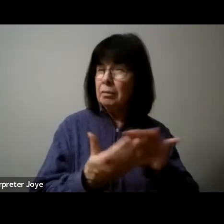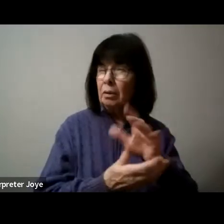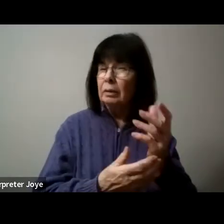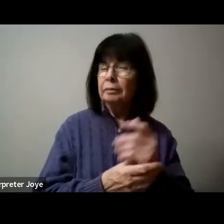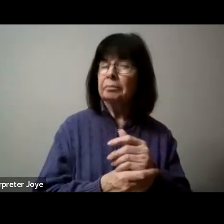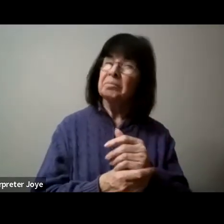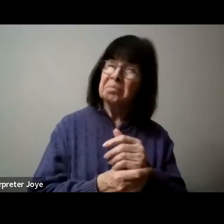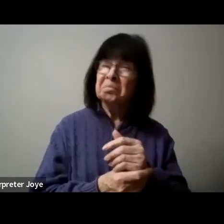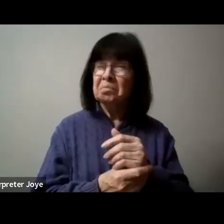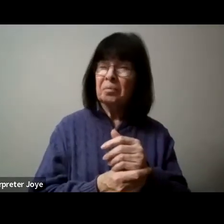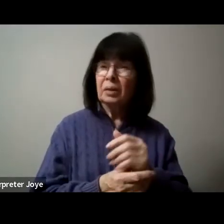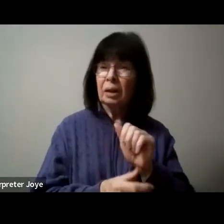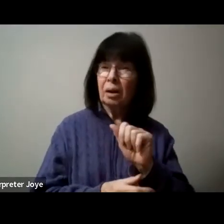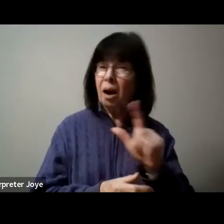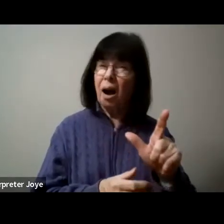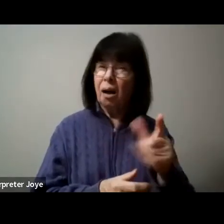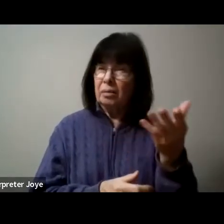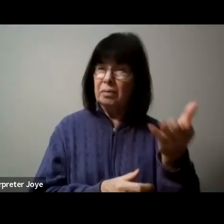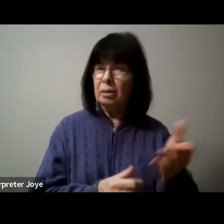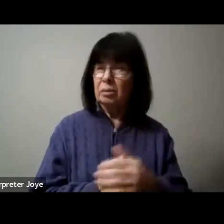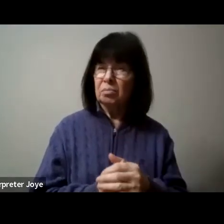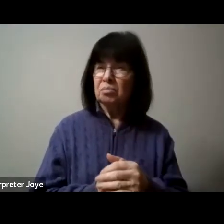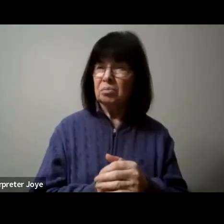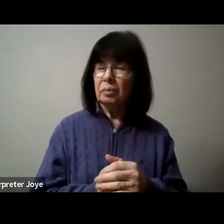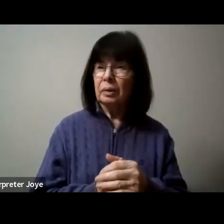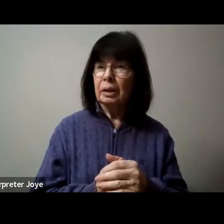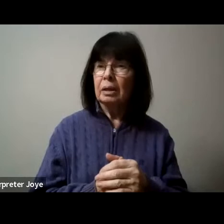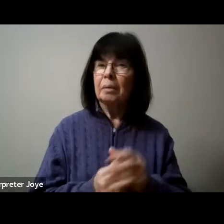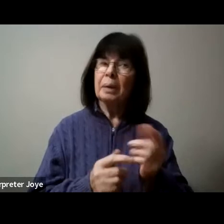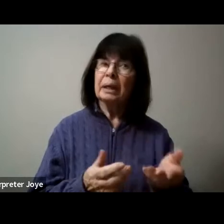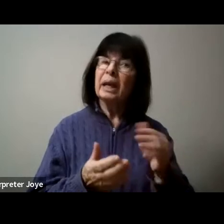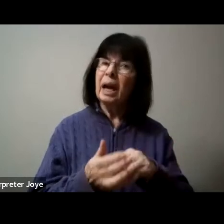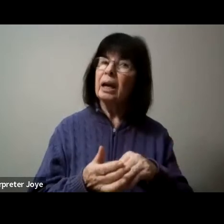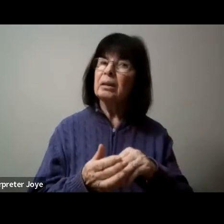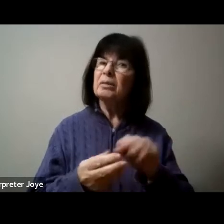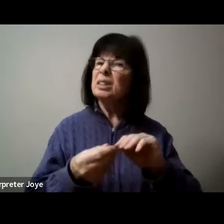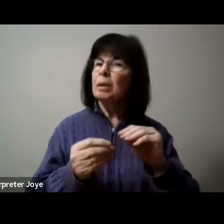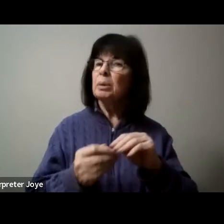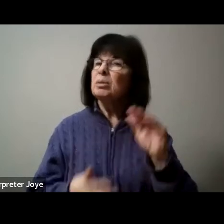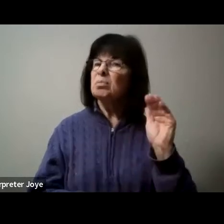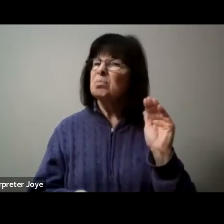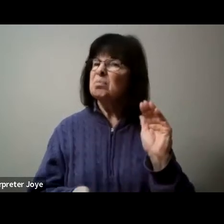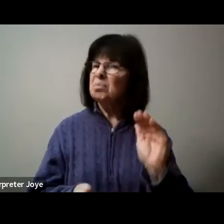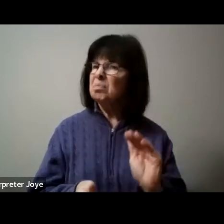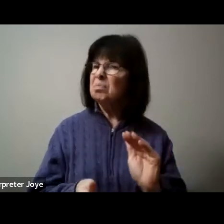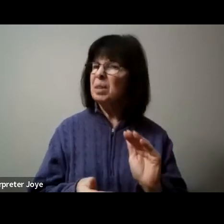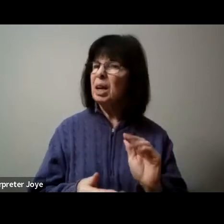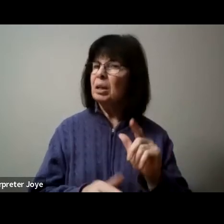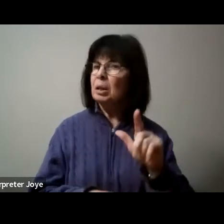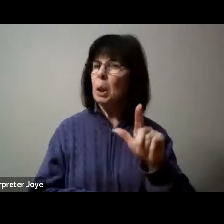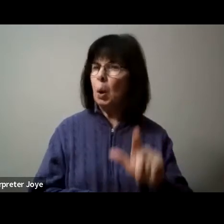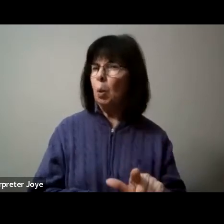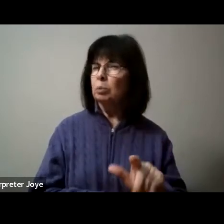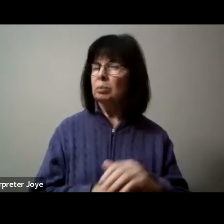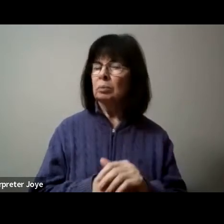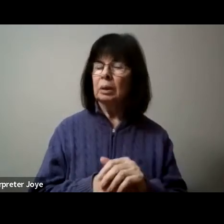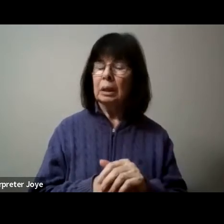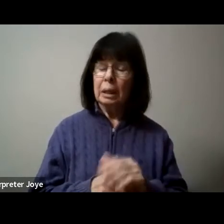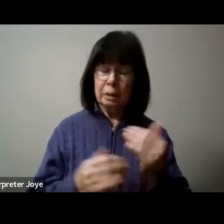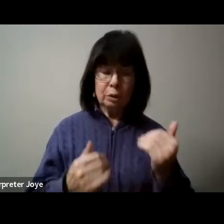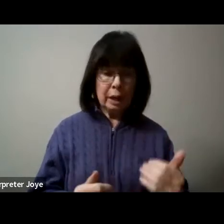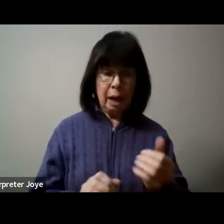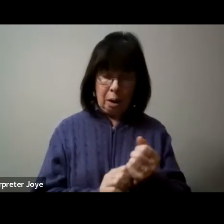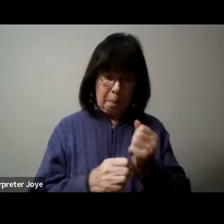kind of, all of the above, but again, kind of the volumes are fairly low. So I think a lot of it now is just making sure that